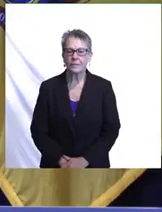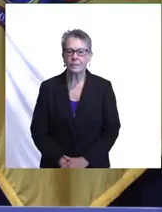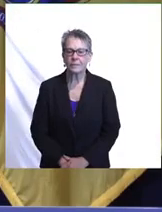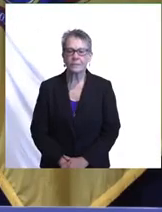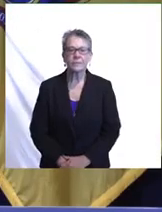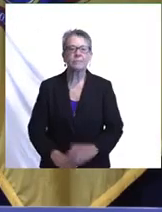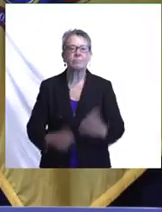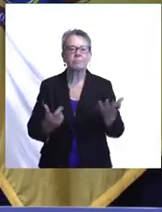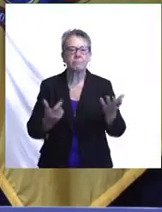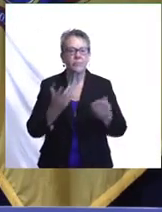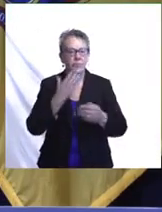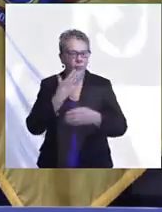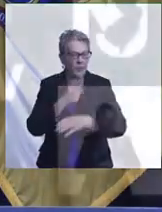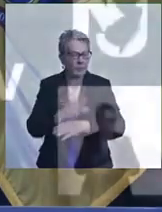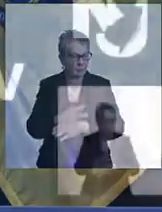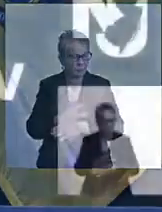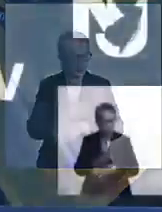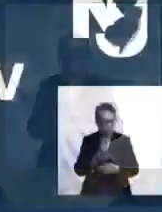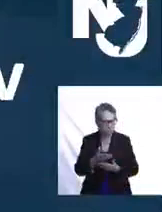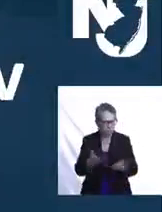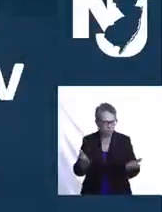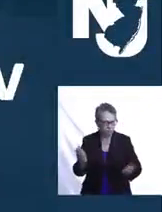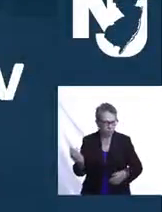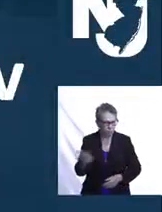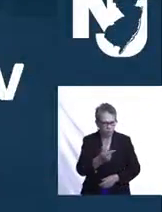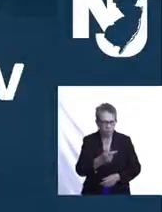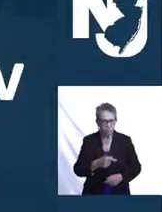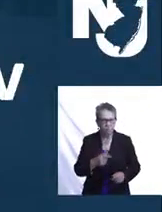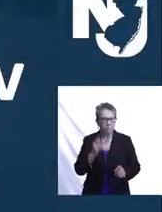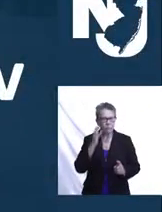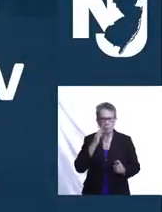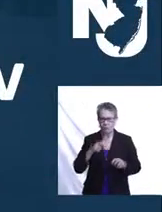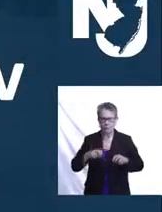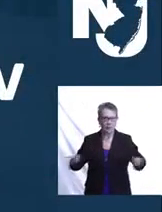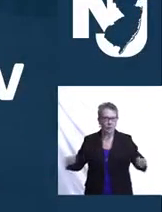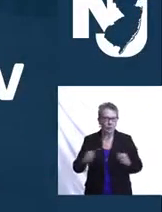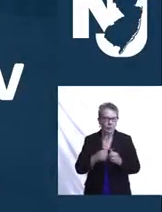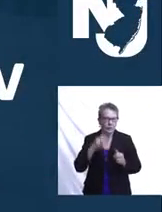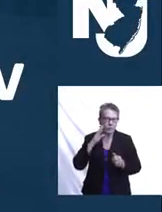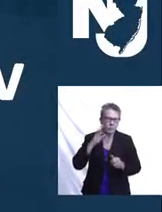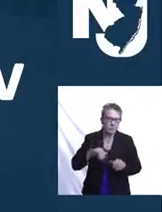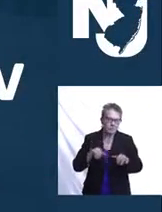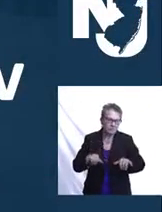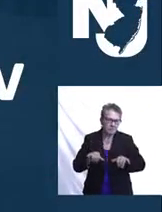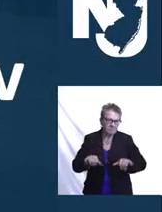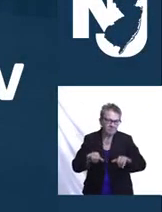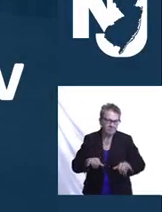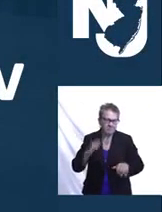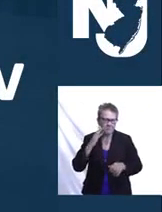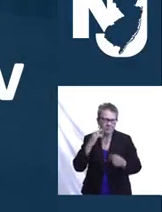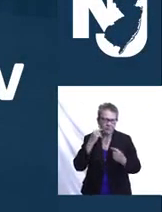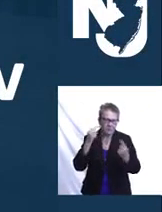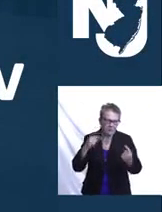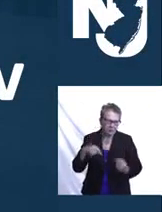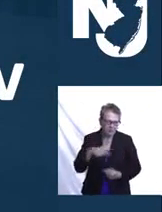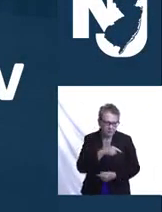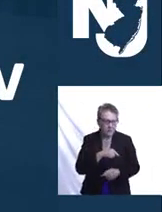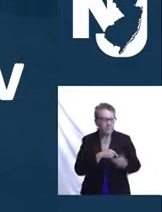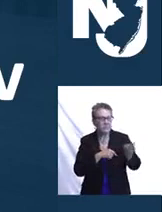Good afternoon, everybody. With me to my right is the woman who needs no introduction, the Commissioner of the Department of Health, Judy